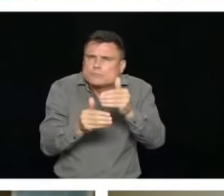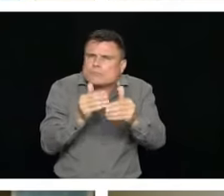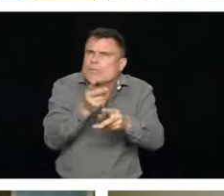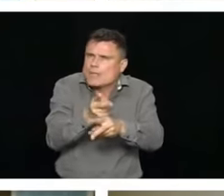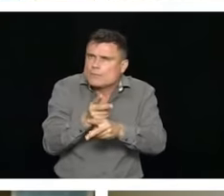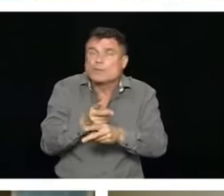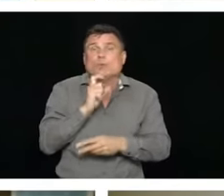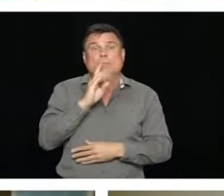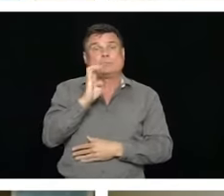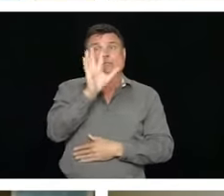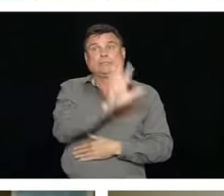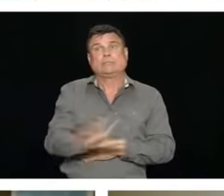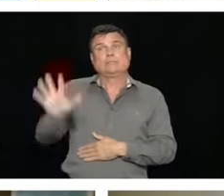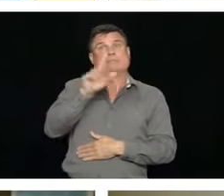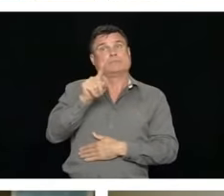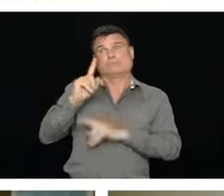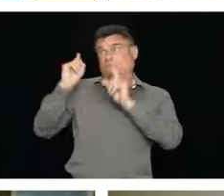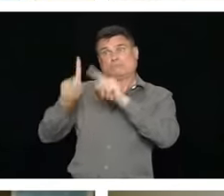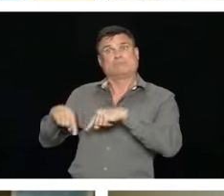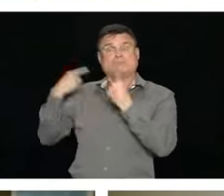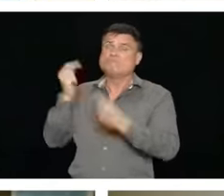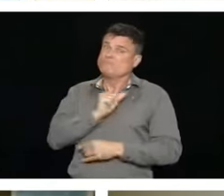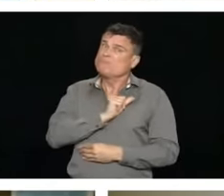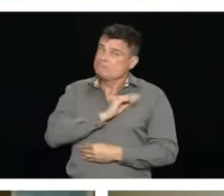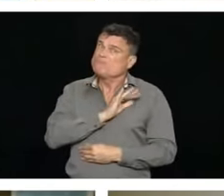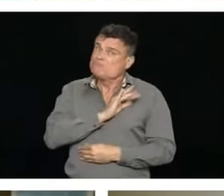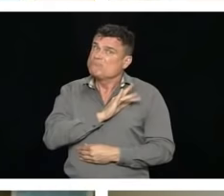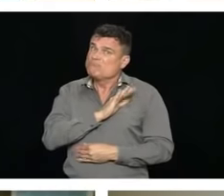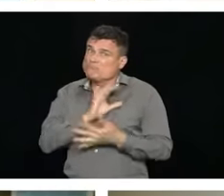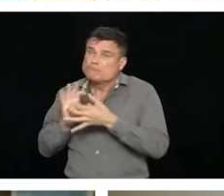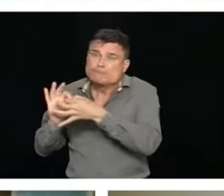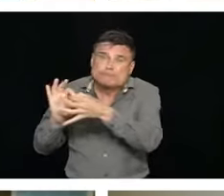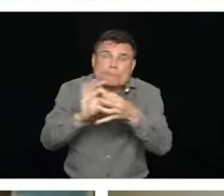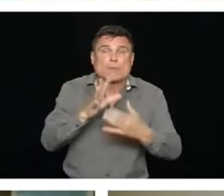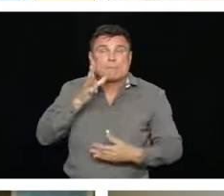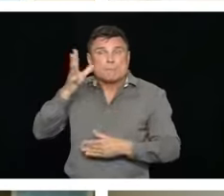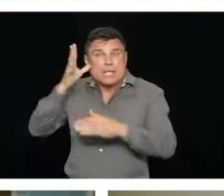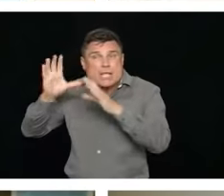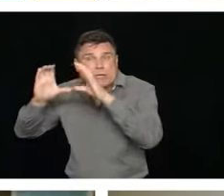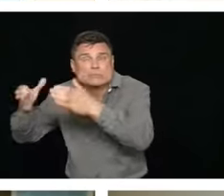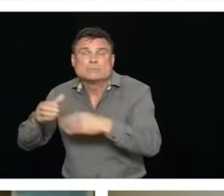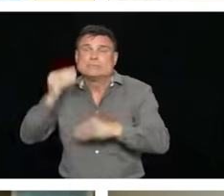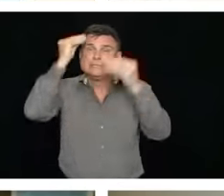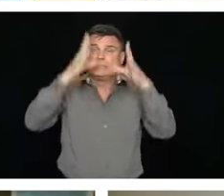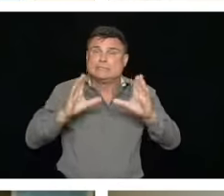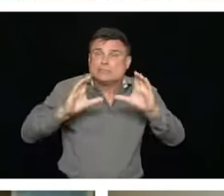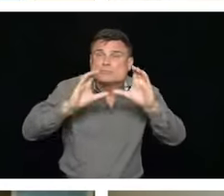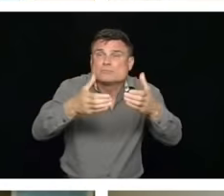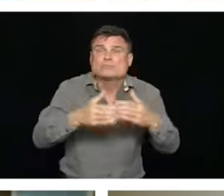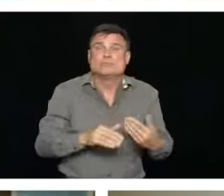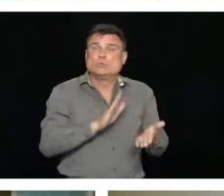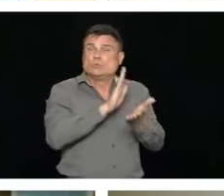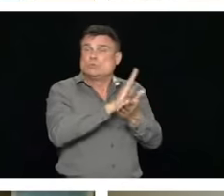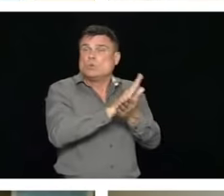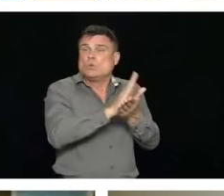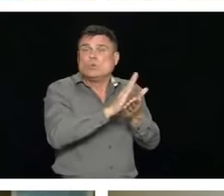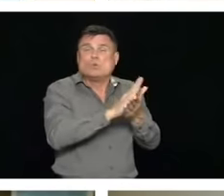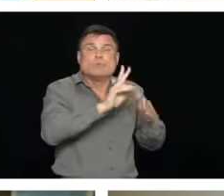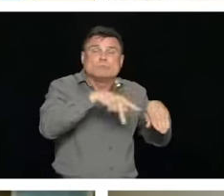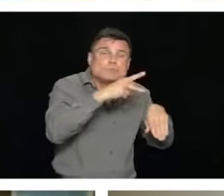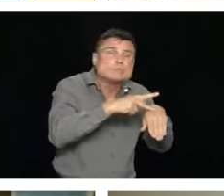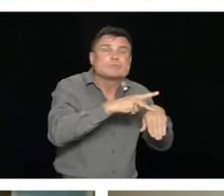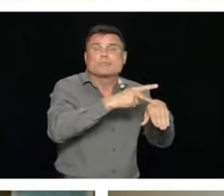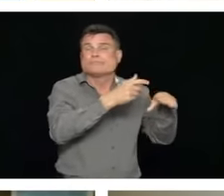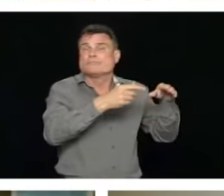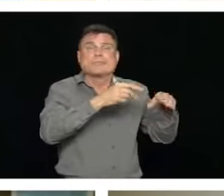teachers. Healthcare professionals have been vital, and the incredible effort that the province of British Columbia, all British Columbians, have made to flatten the